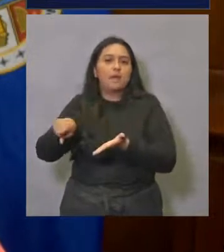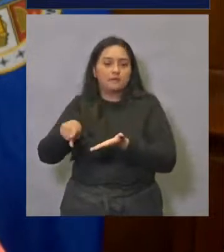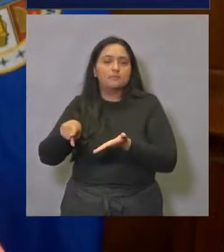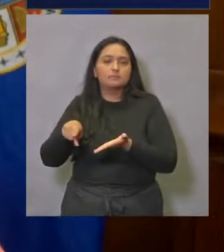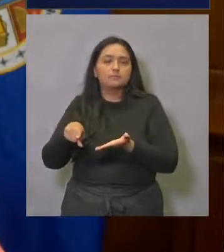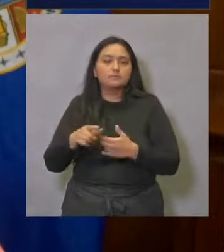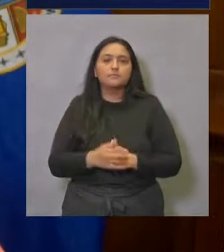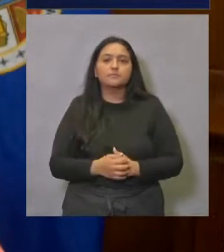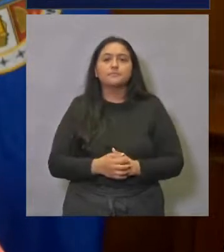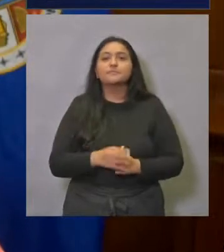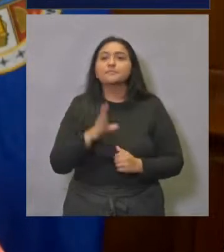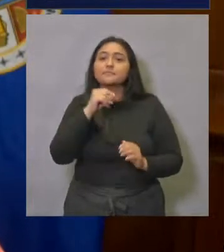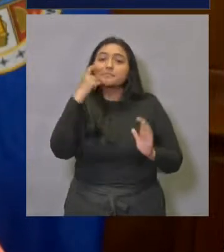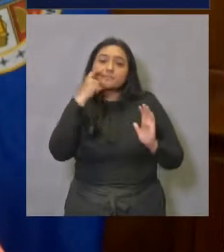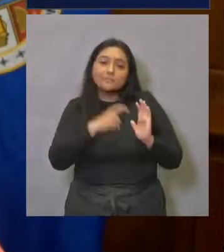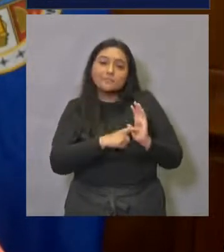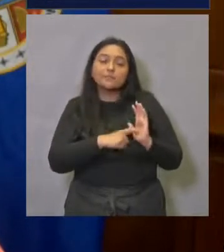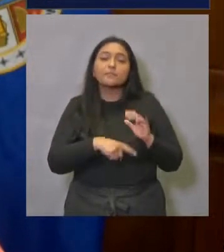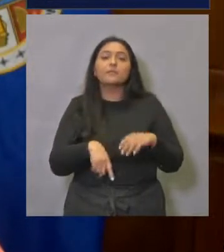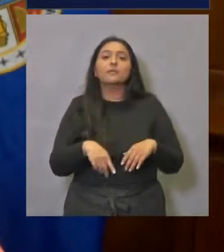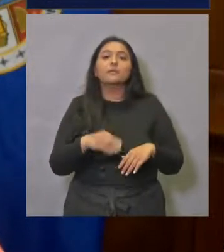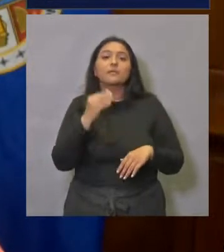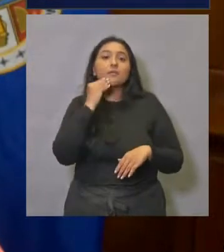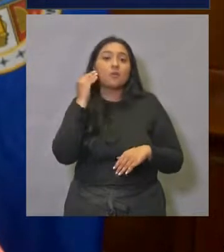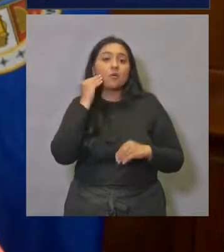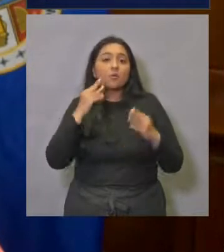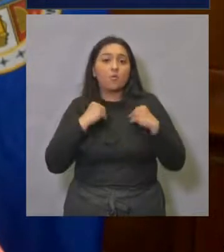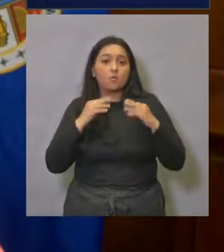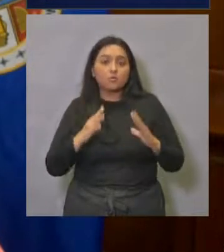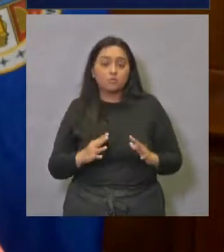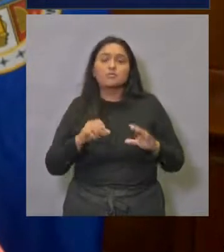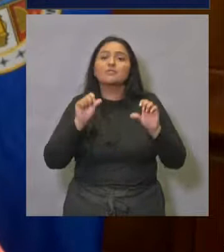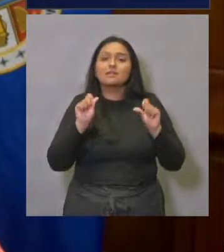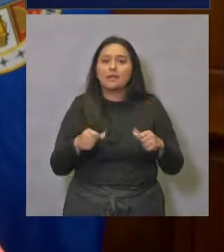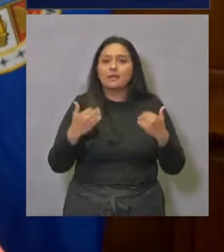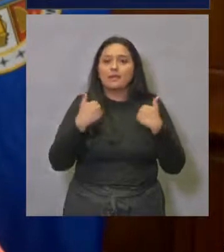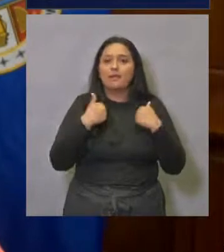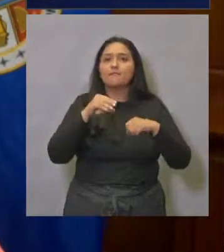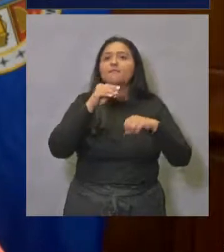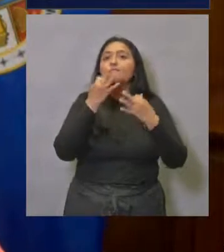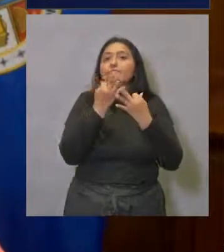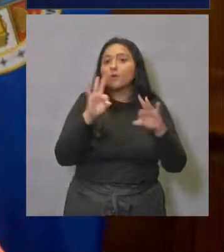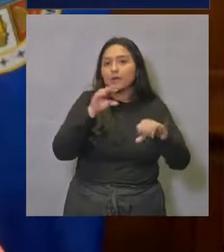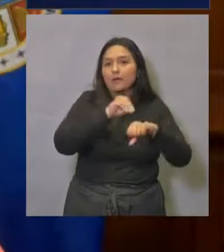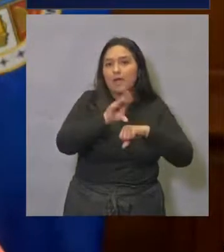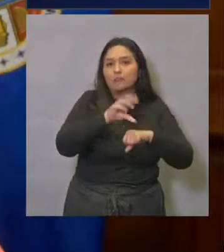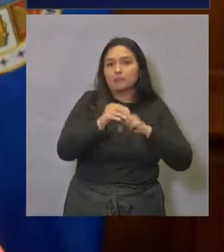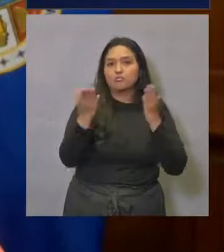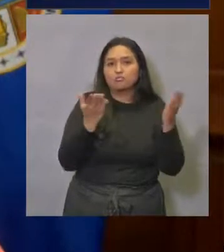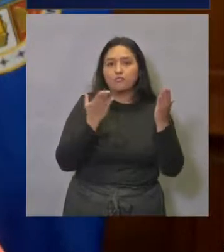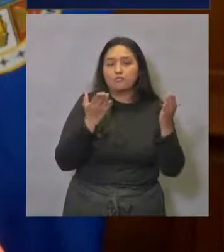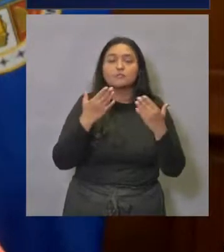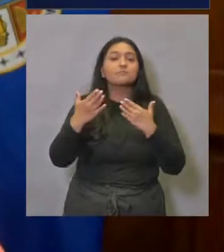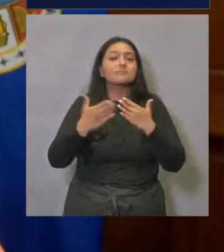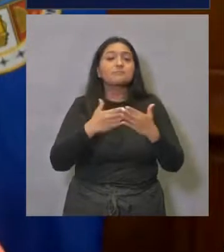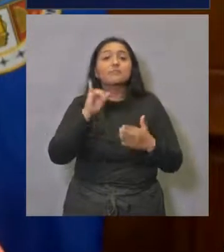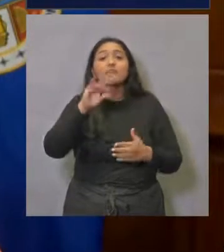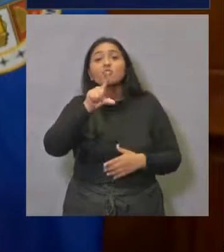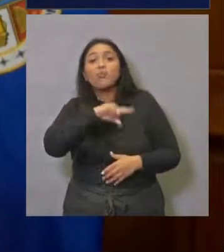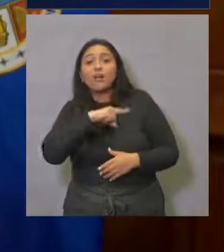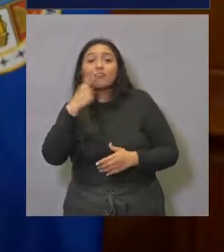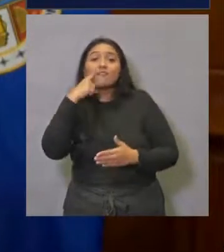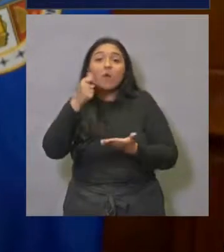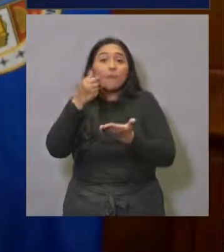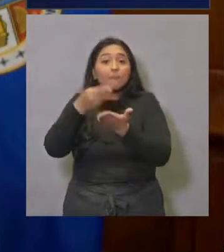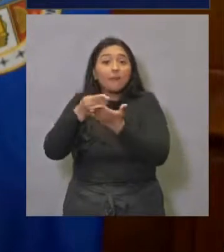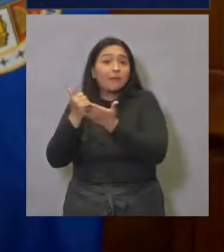note, homeowners can obtain free counseling services regardless of whether or not they qualify for mortgage relief. You can